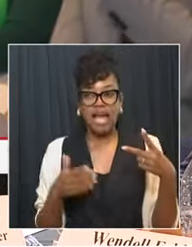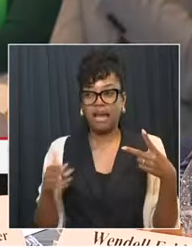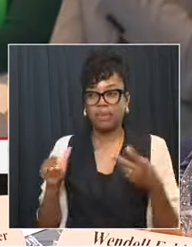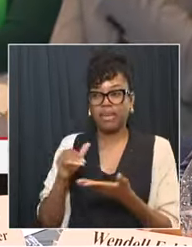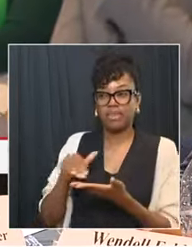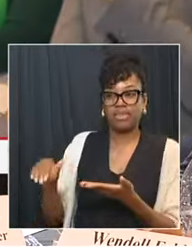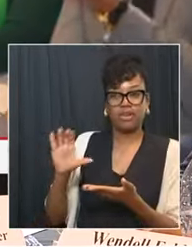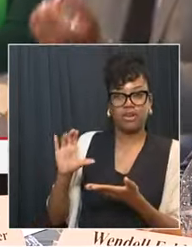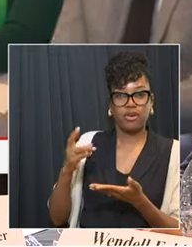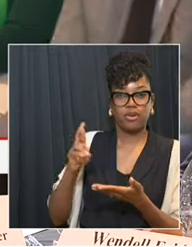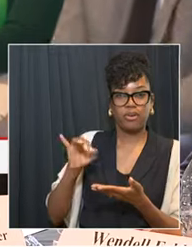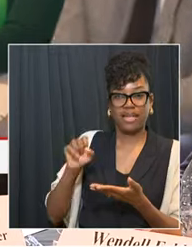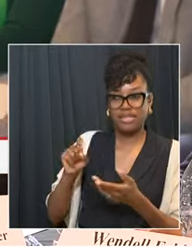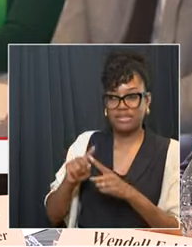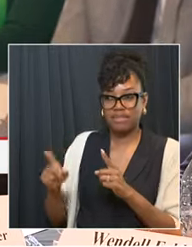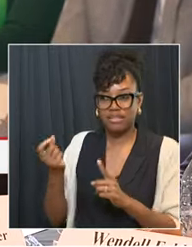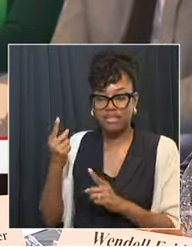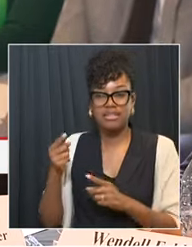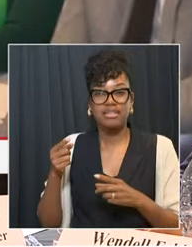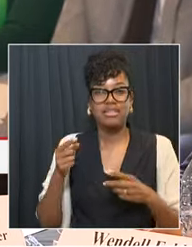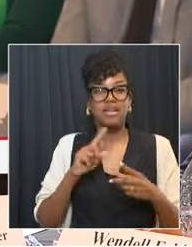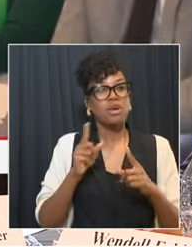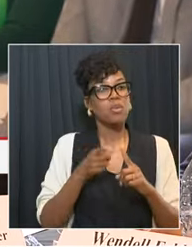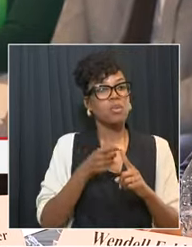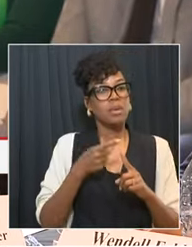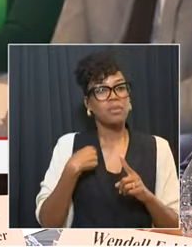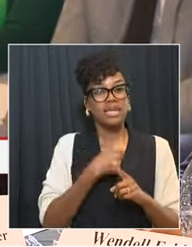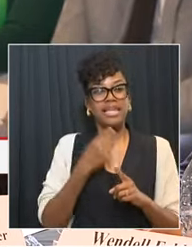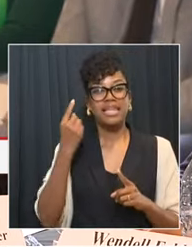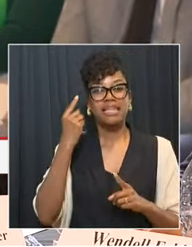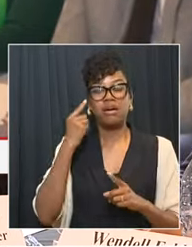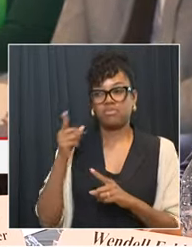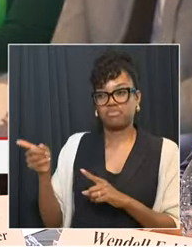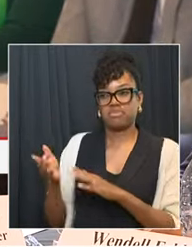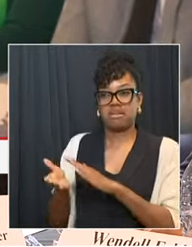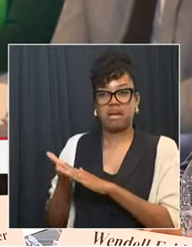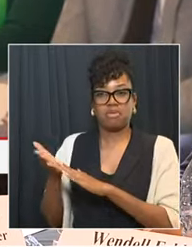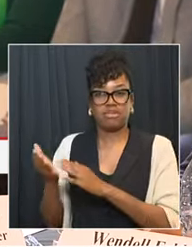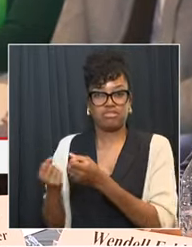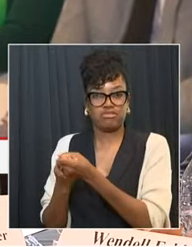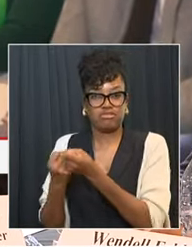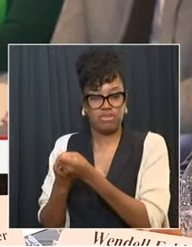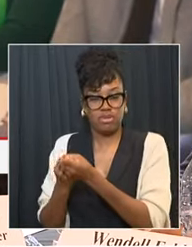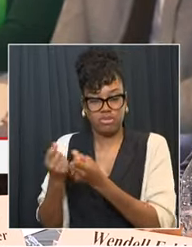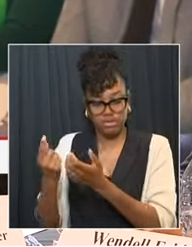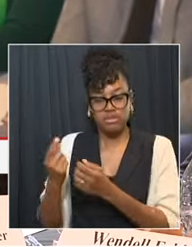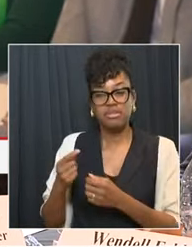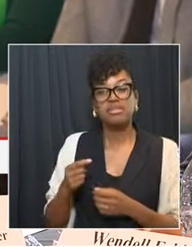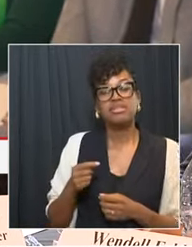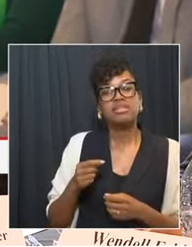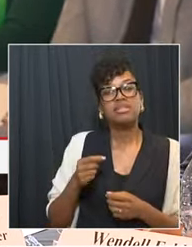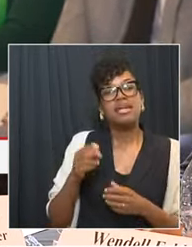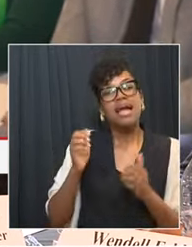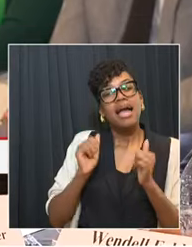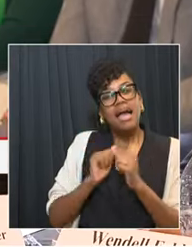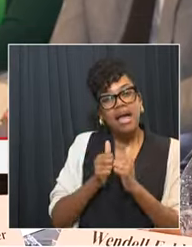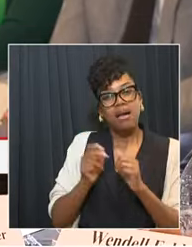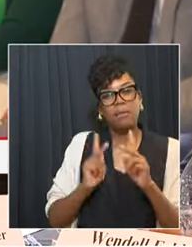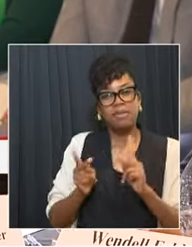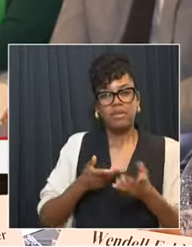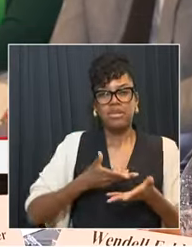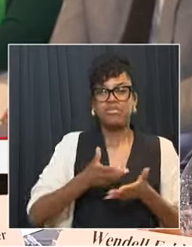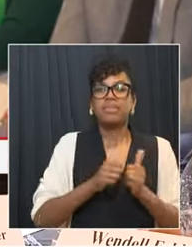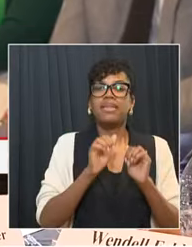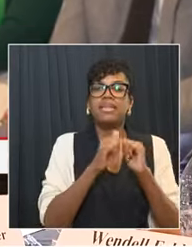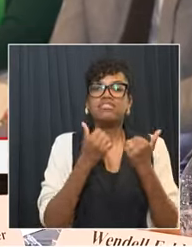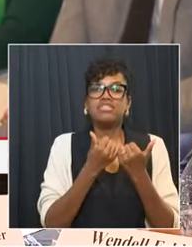growth agenda and how people are welcome to Washington, D.C., some of that is through our websites, how they interact with our agencies. A lot of our agencies